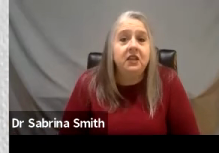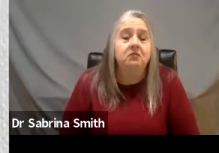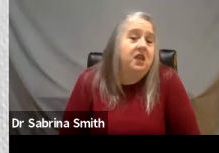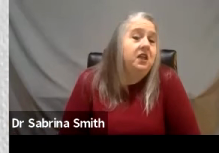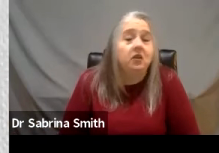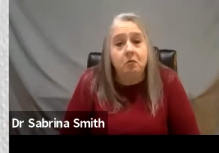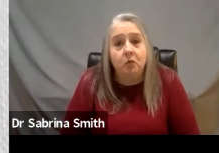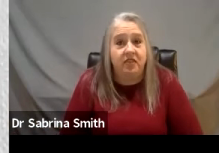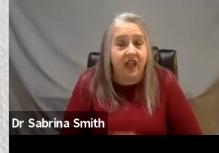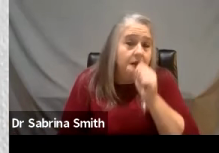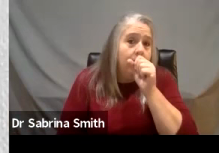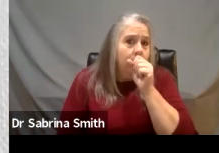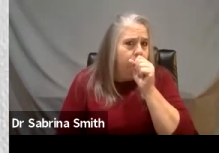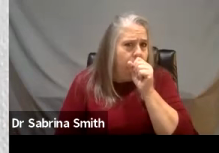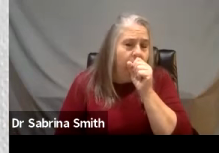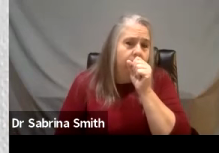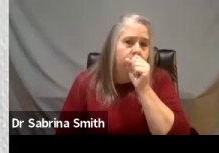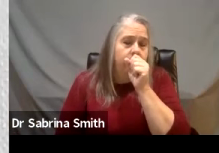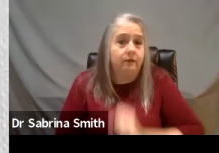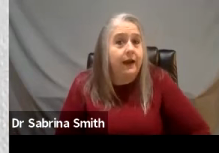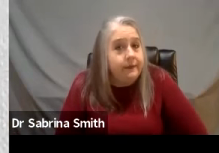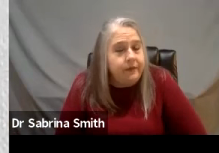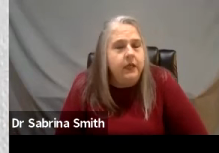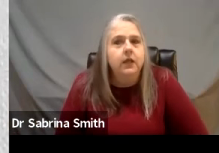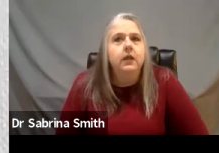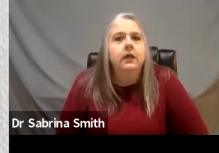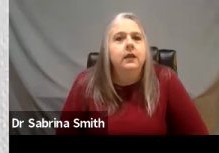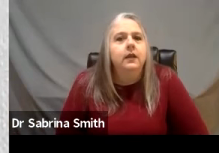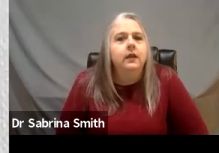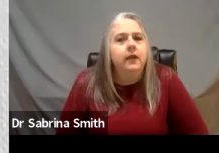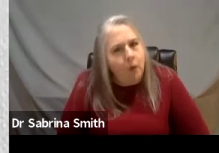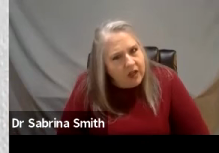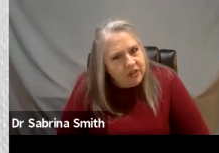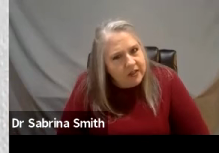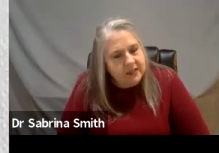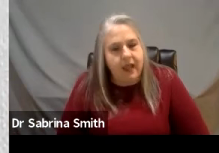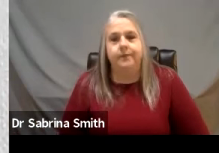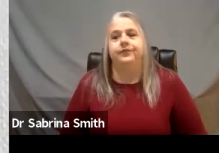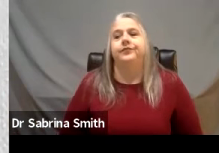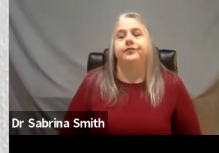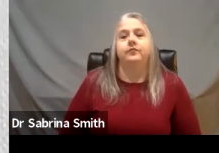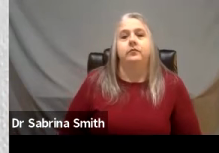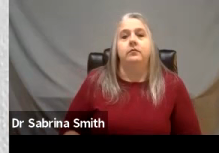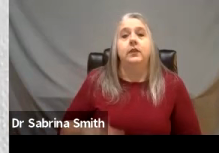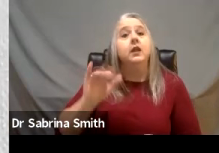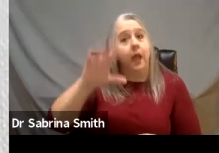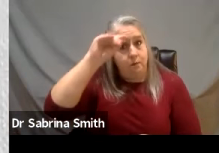I can get on board with that, right? Now watch this time.